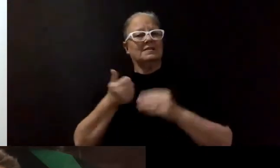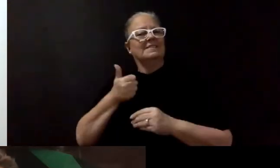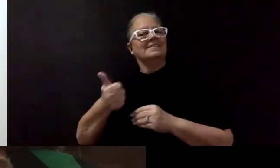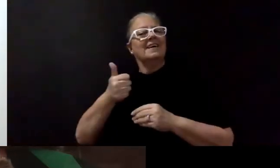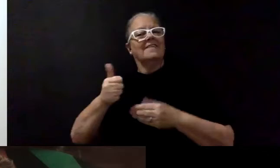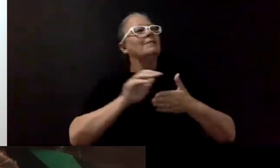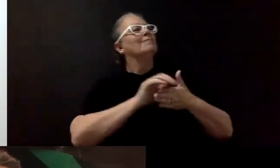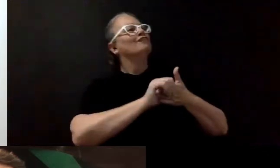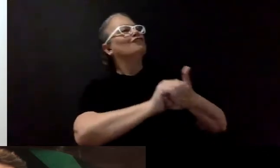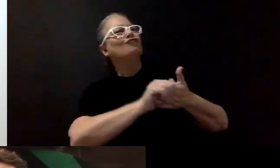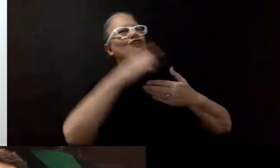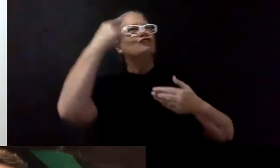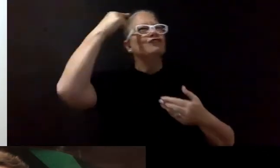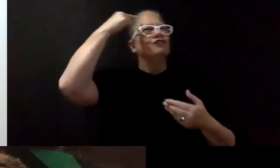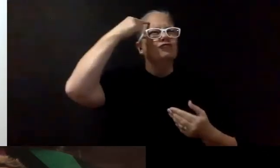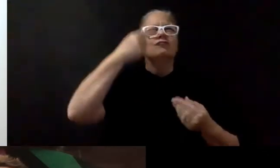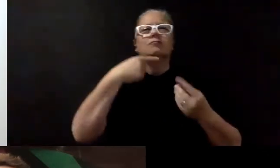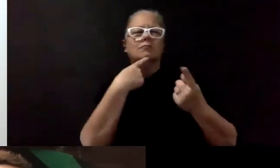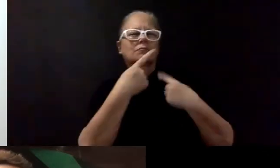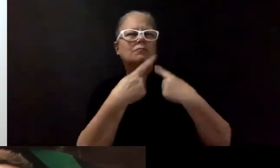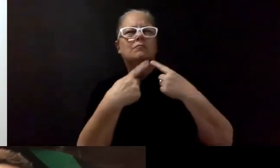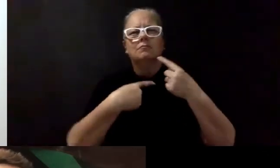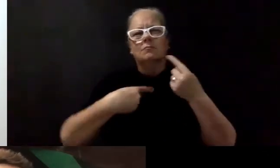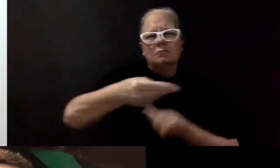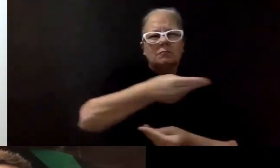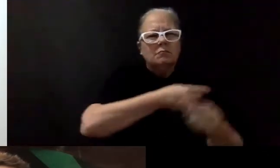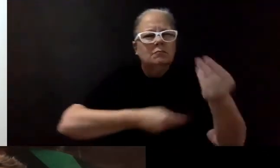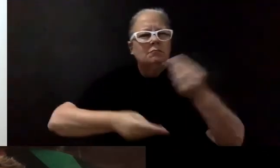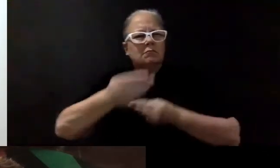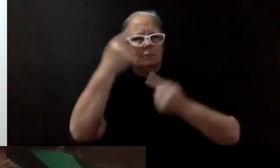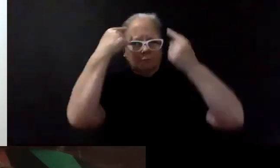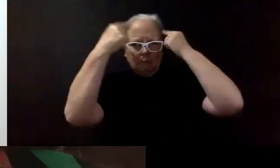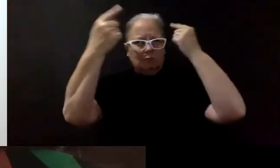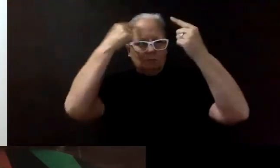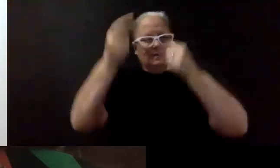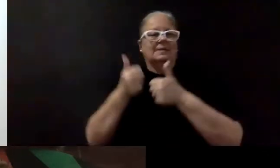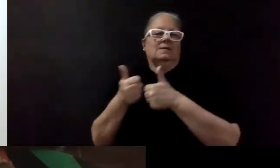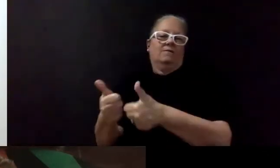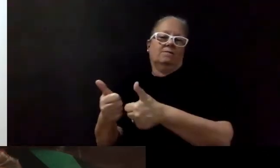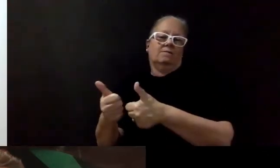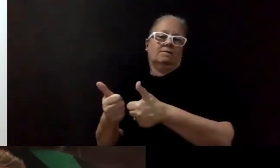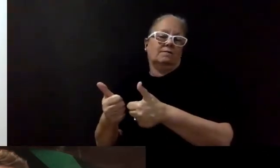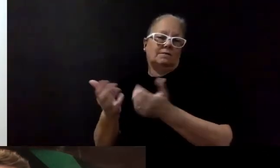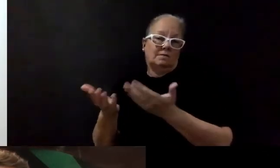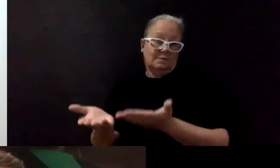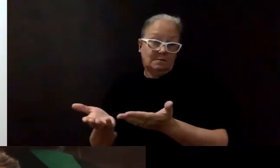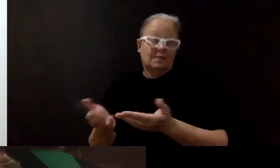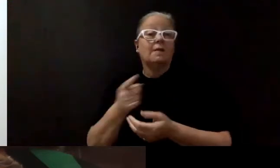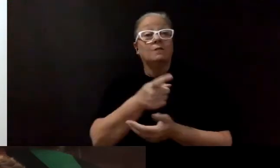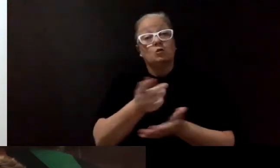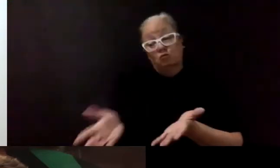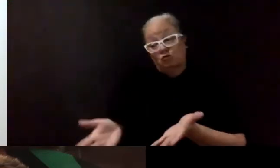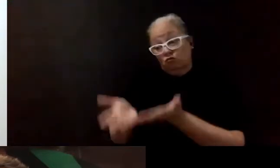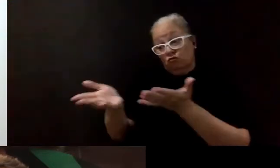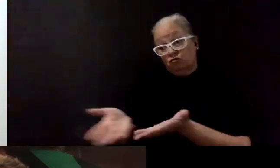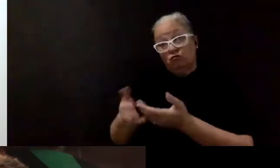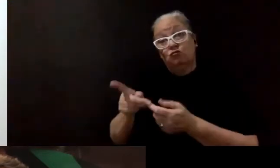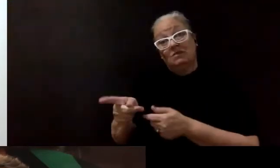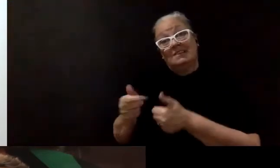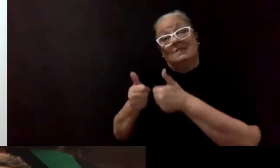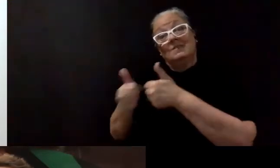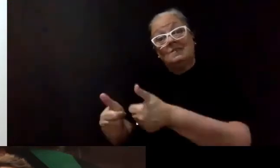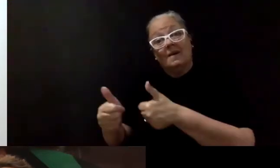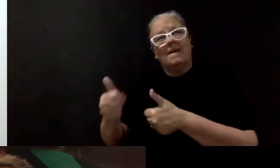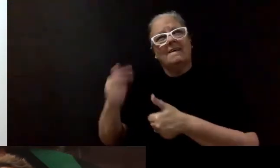the people for these social impact initiatives. And if you can enable those people to create change, then they will